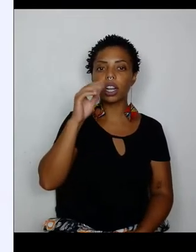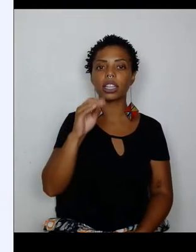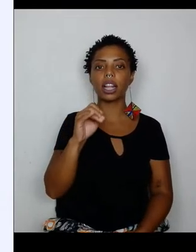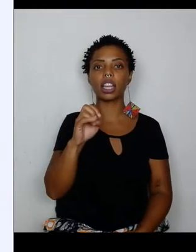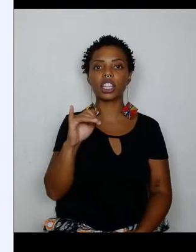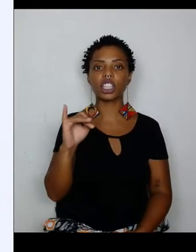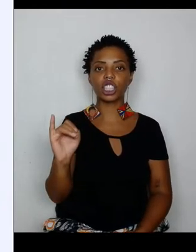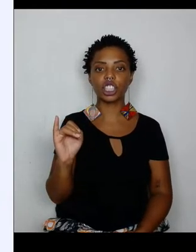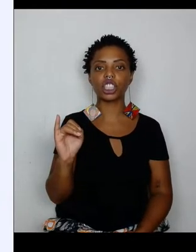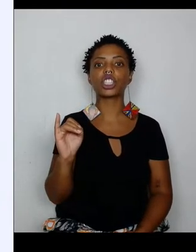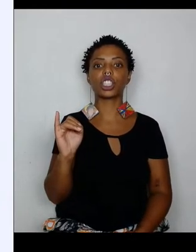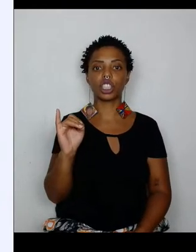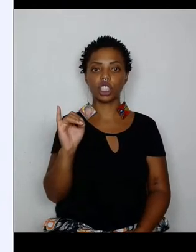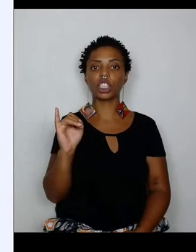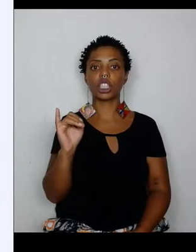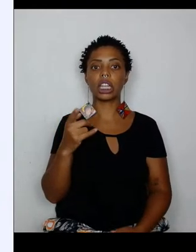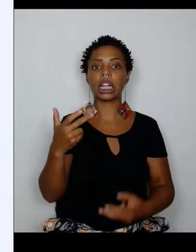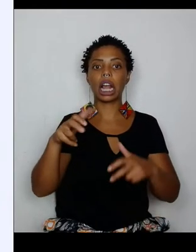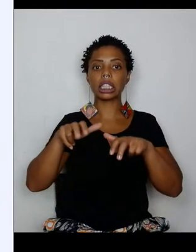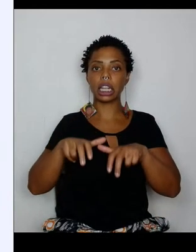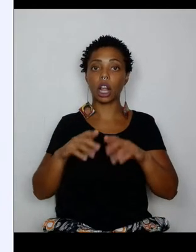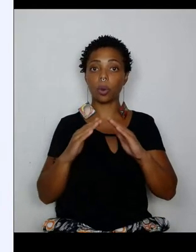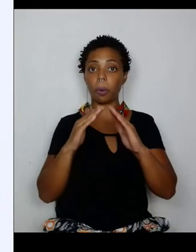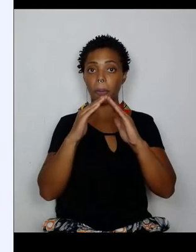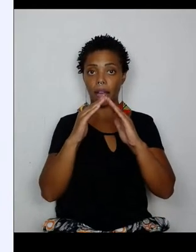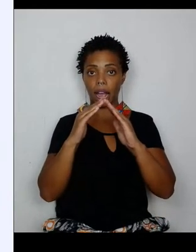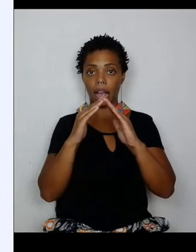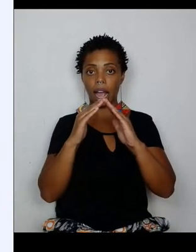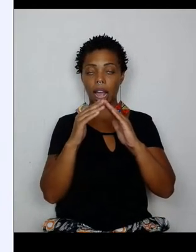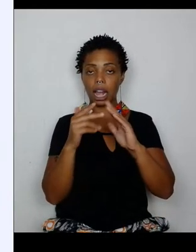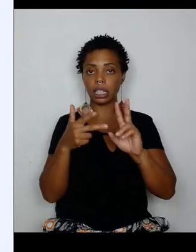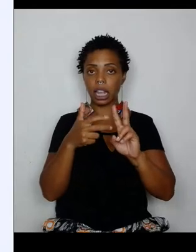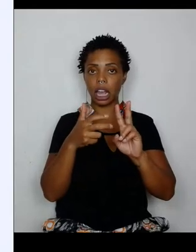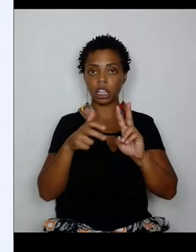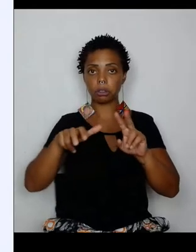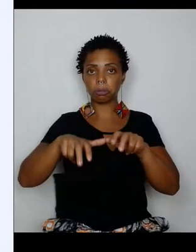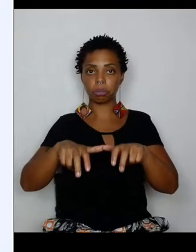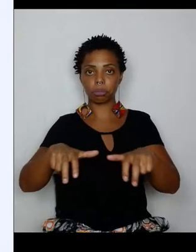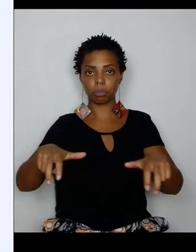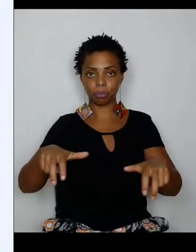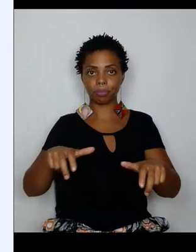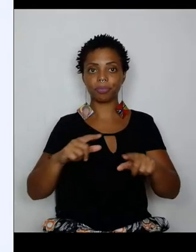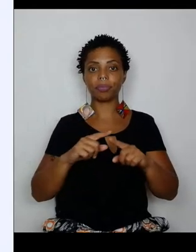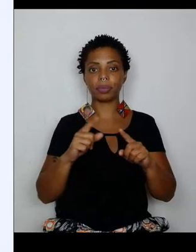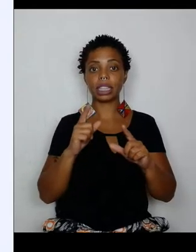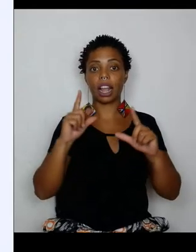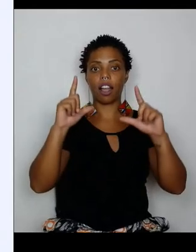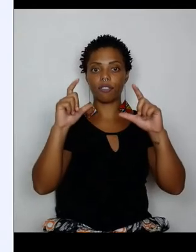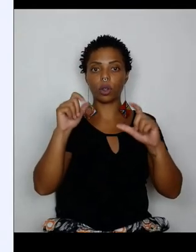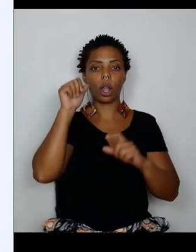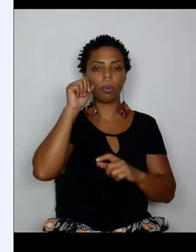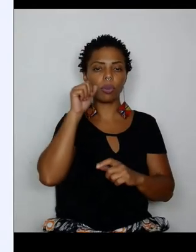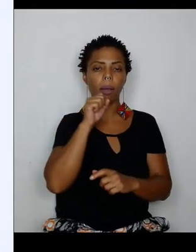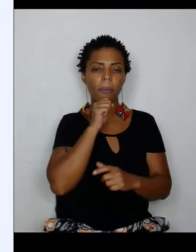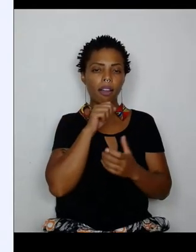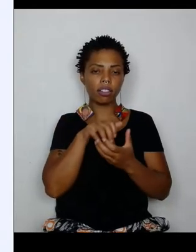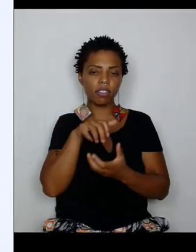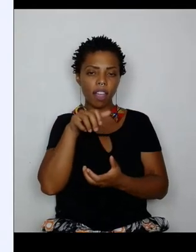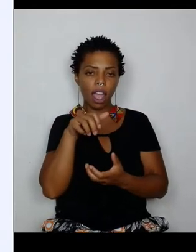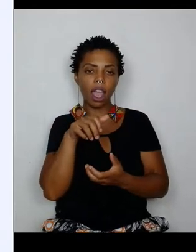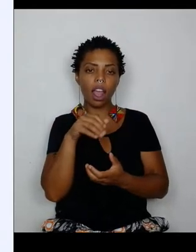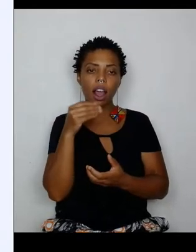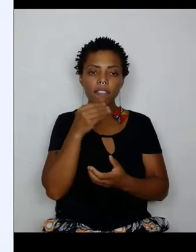a native house in the photo the frail shrunken looking older woman at the left recedes behind the more assertive younger